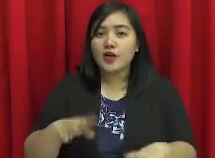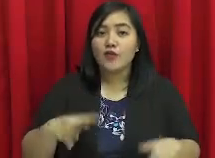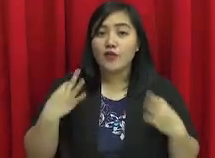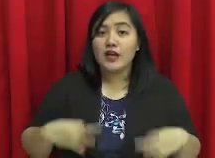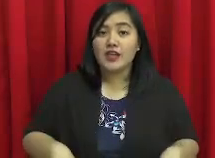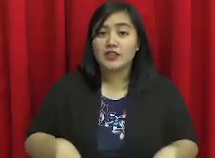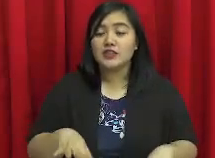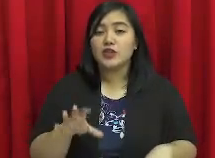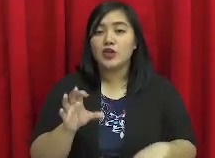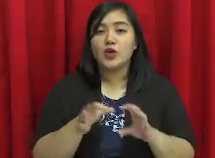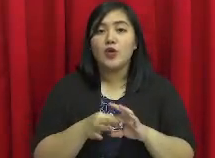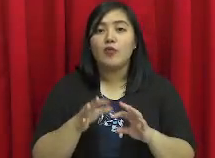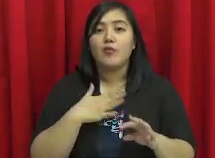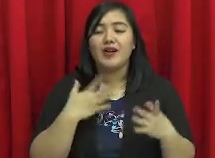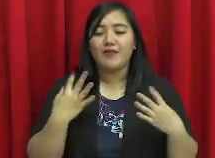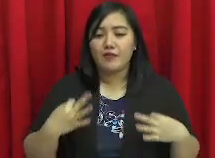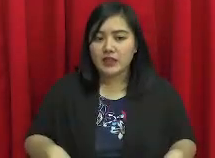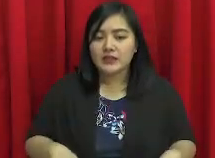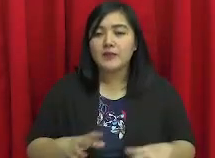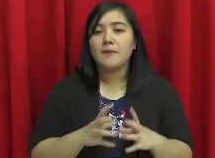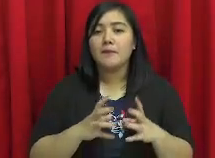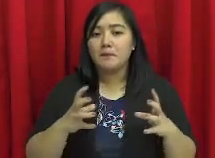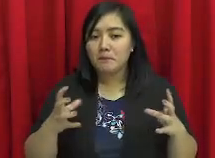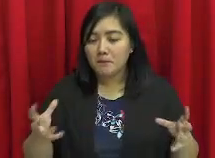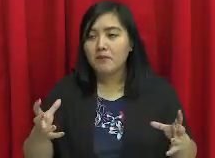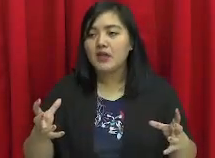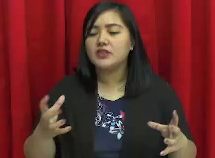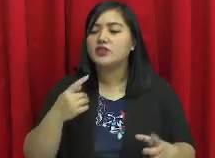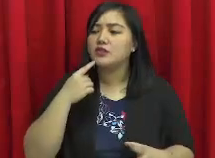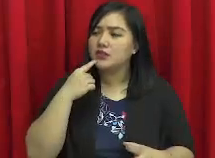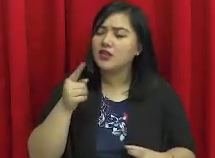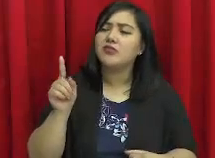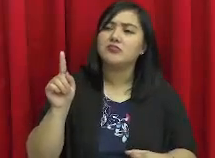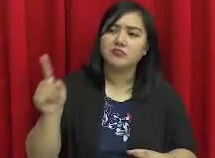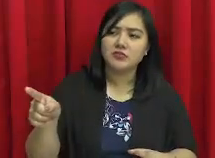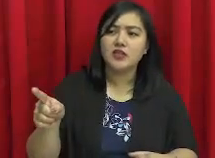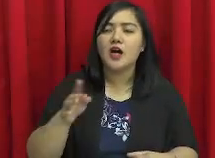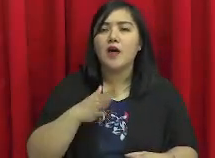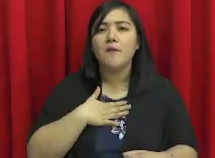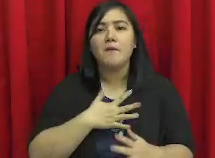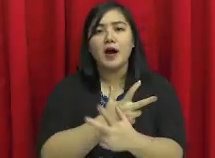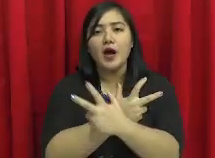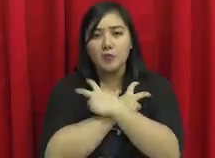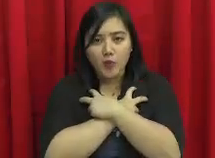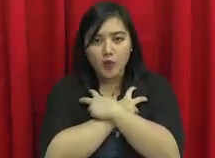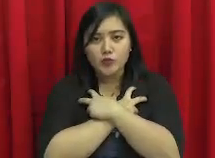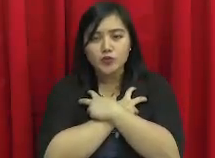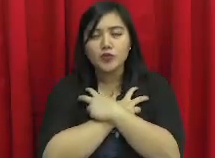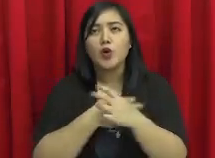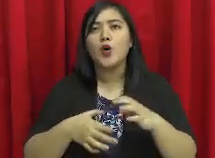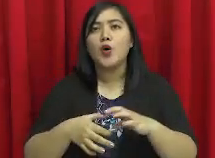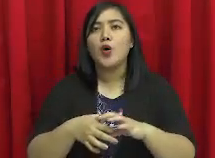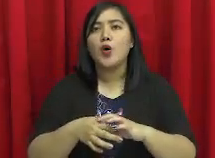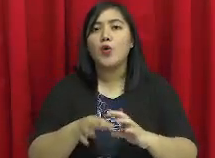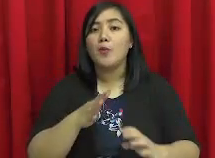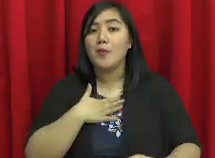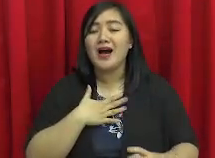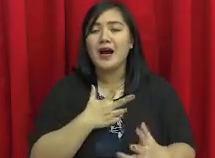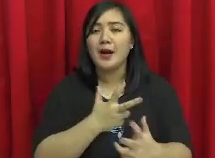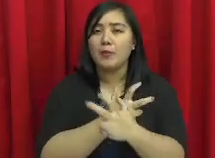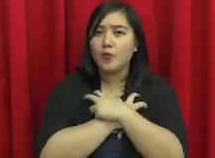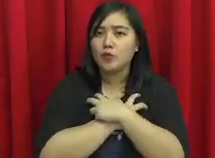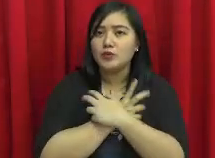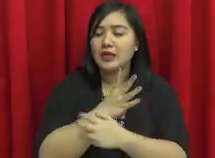pag-recognize, grabe yung pag-claim ni Adan, this is now bone of my bones and flesh of my flesh. She shall be called